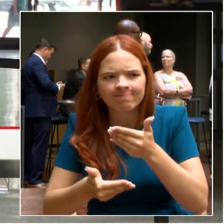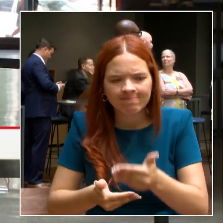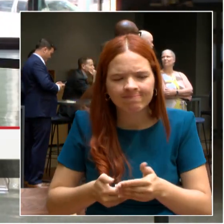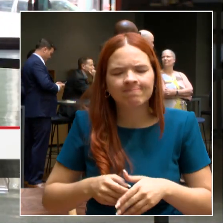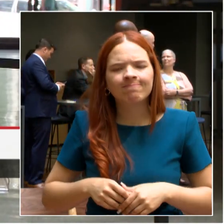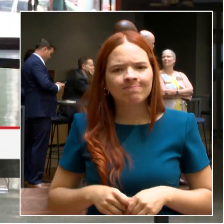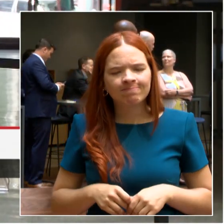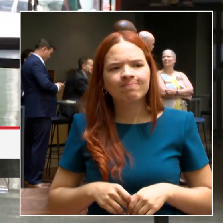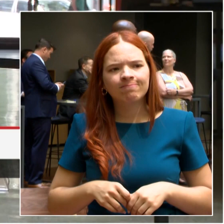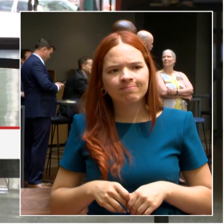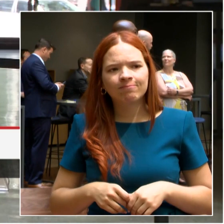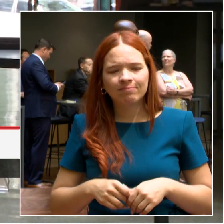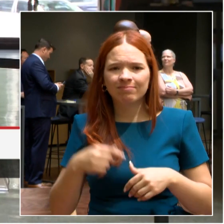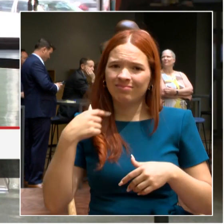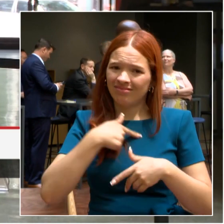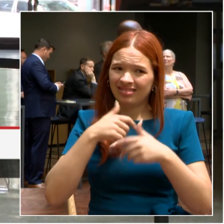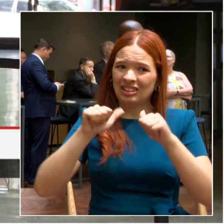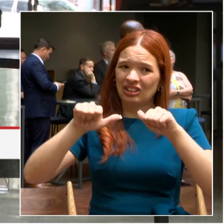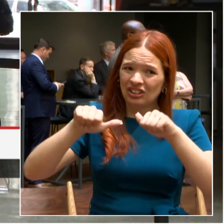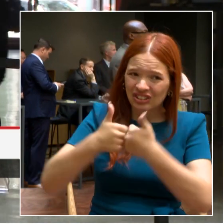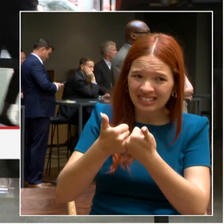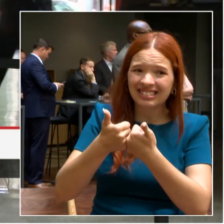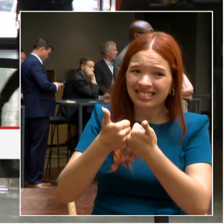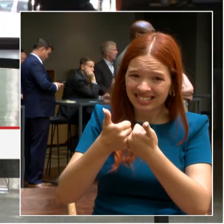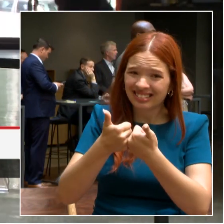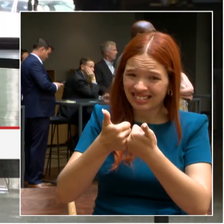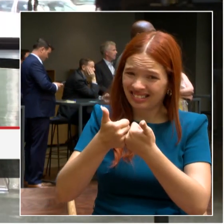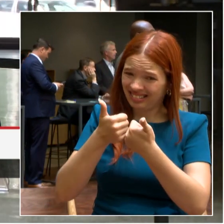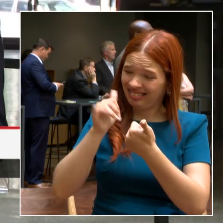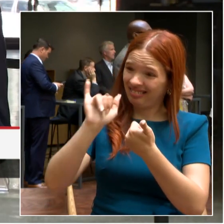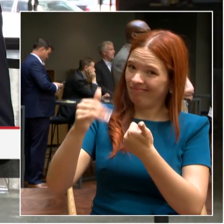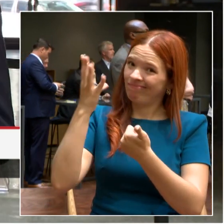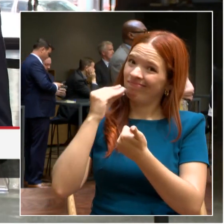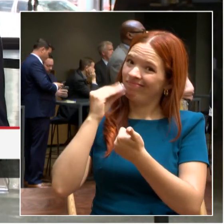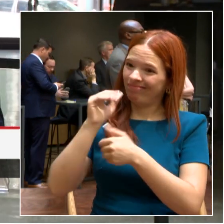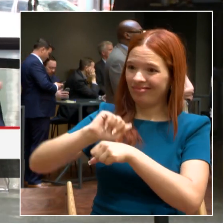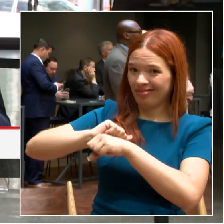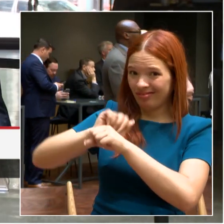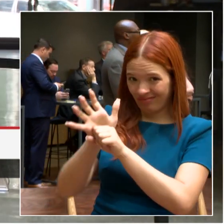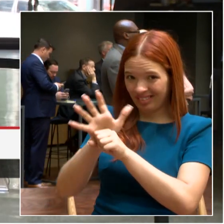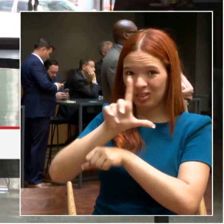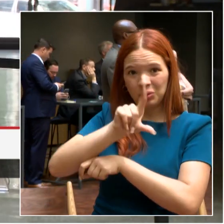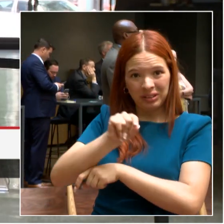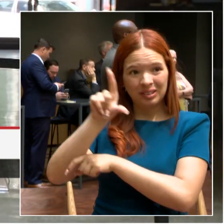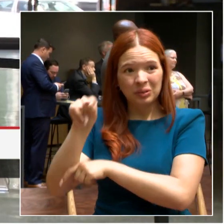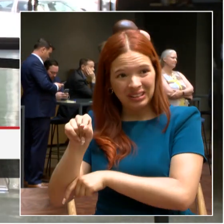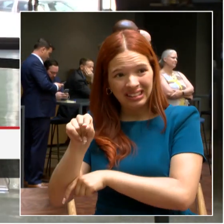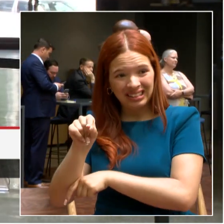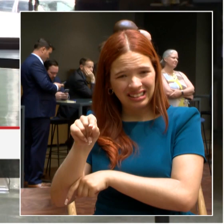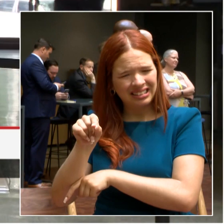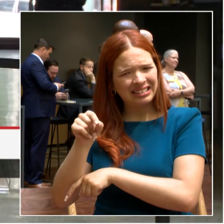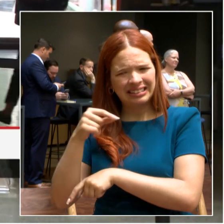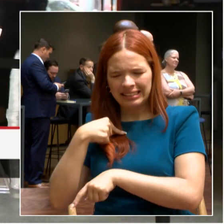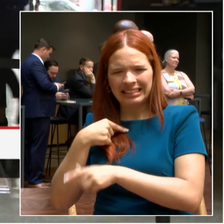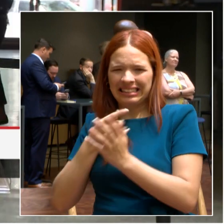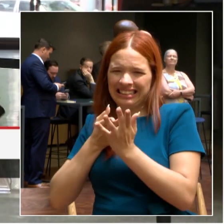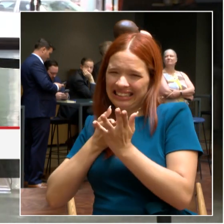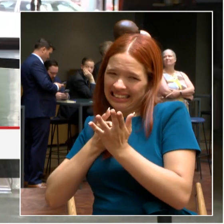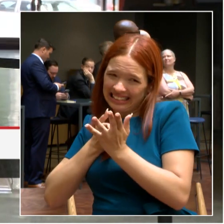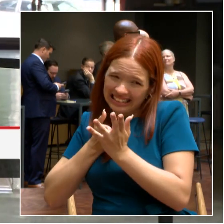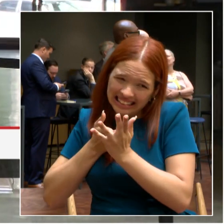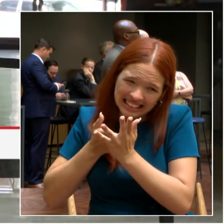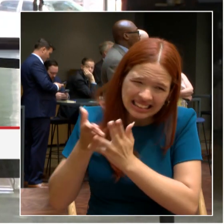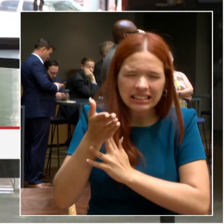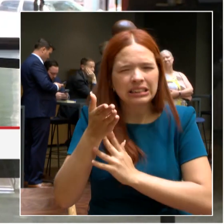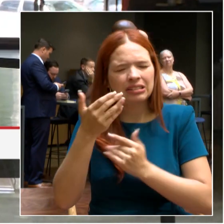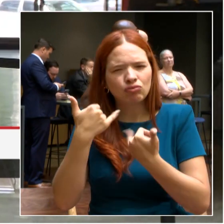of the pandemic. And one of the things we have tried to do is demonstrate a model for other employers. In 2021, the Chamber of Commerce, the U.S. Chamber of Commerce, asked